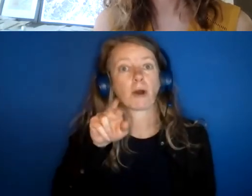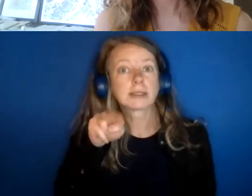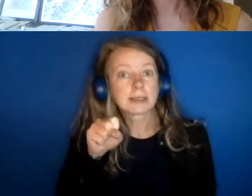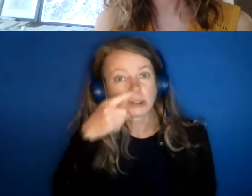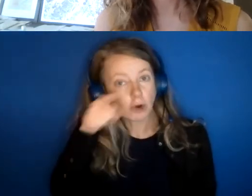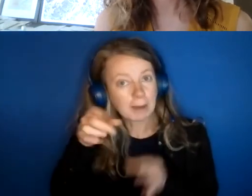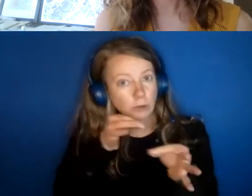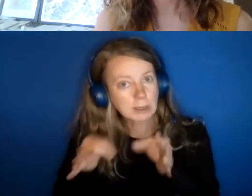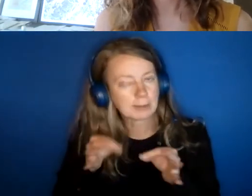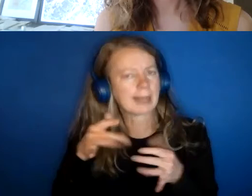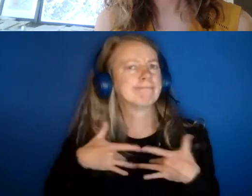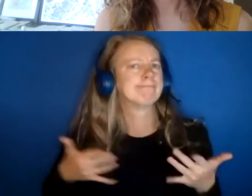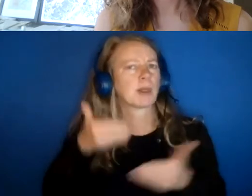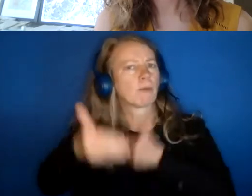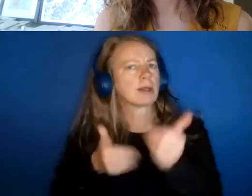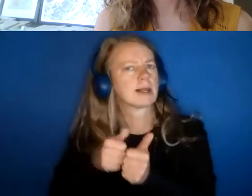for Party?